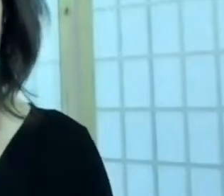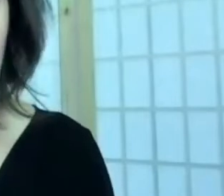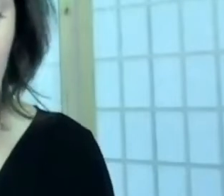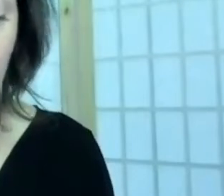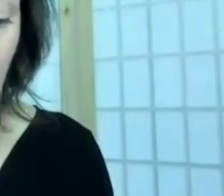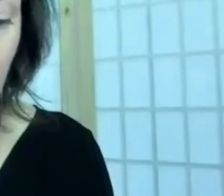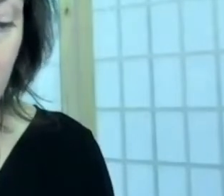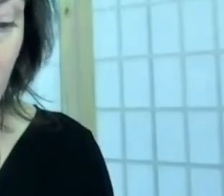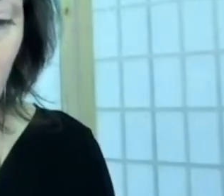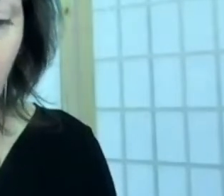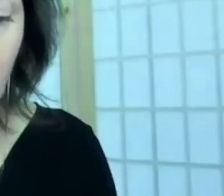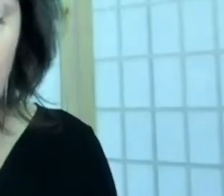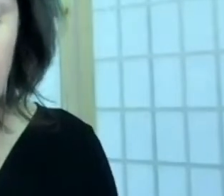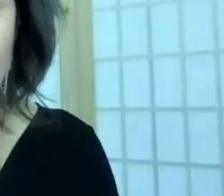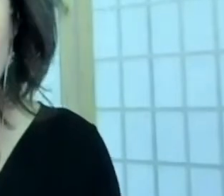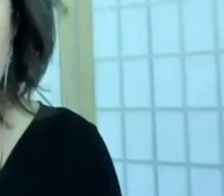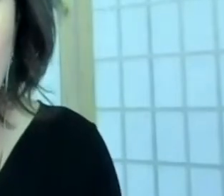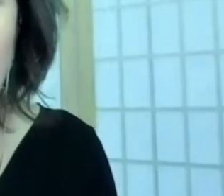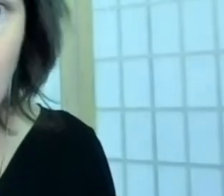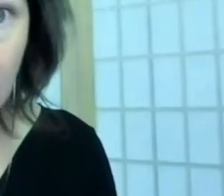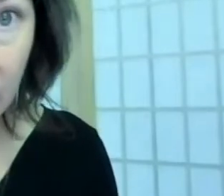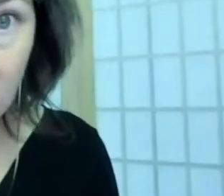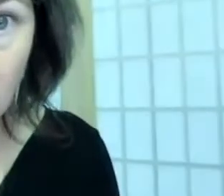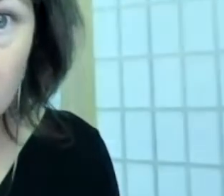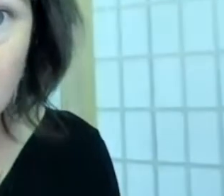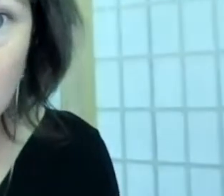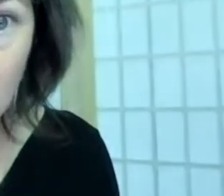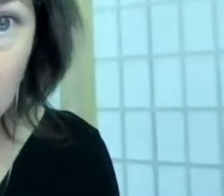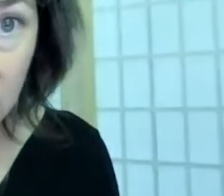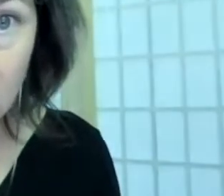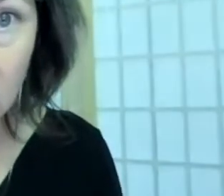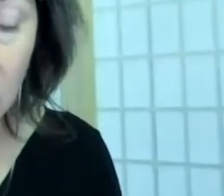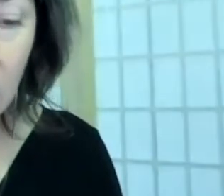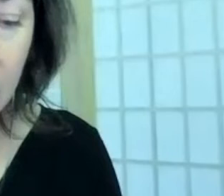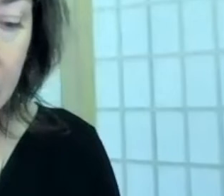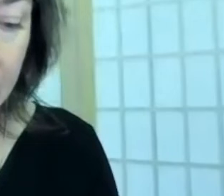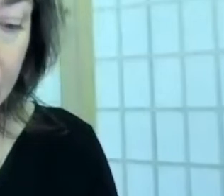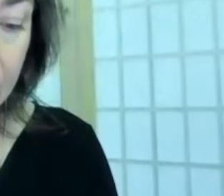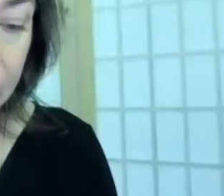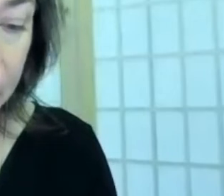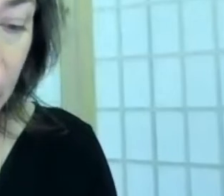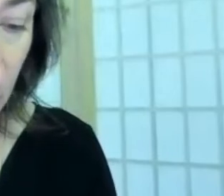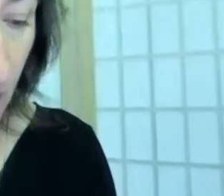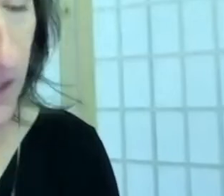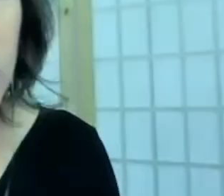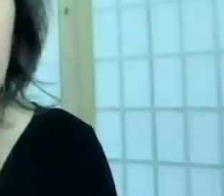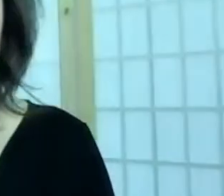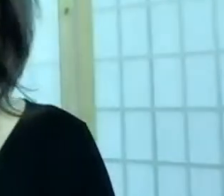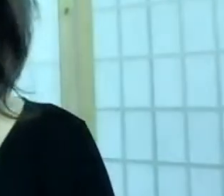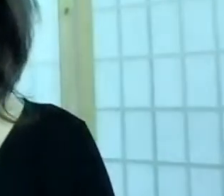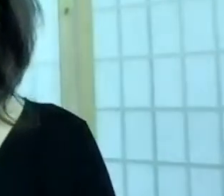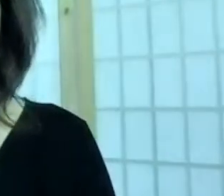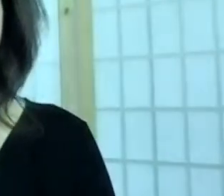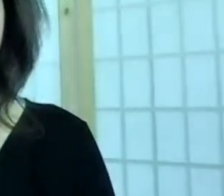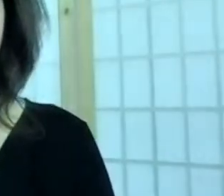maybe things that you might want to encourage this group to look at or research or consider, I think we'd really love